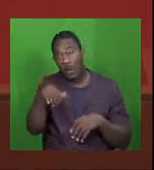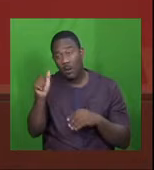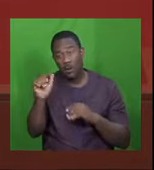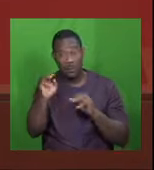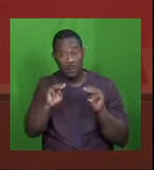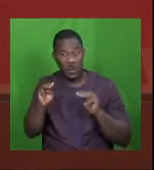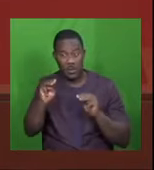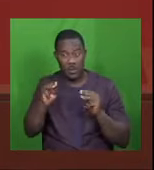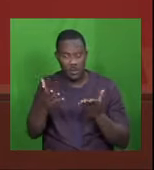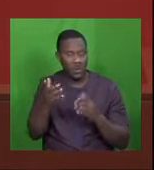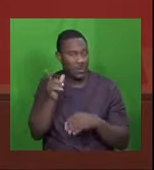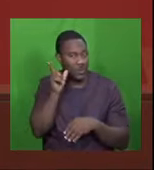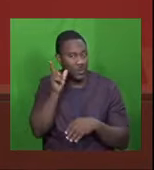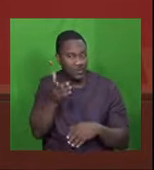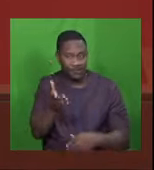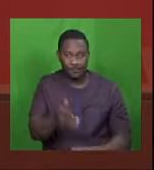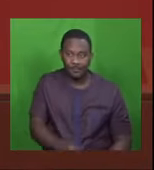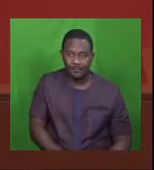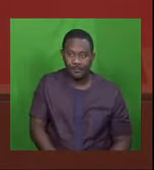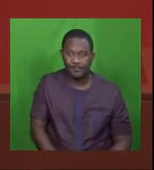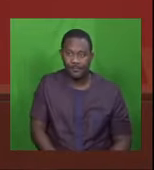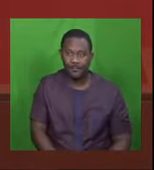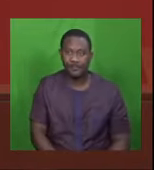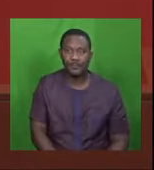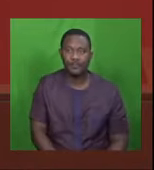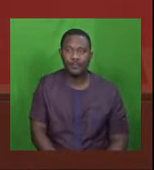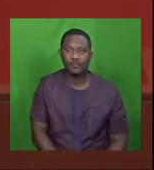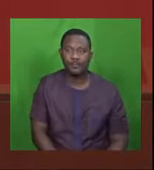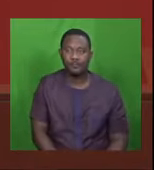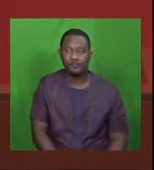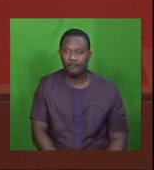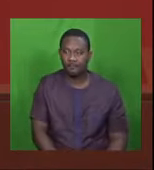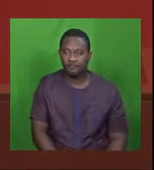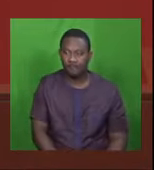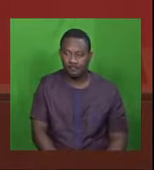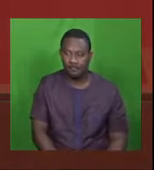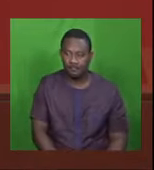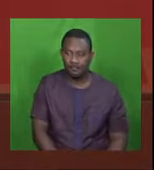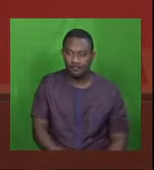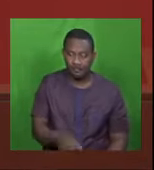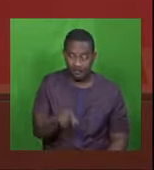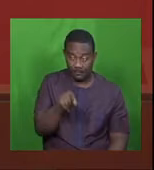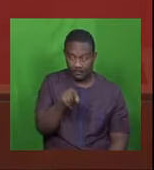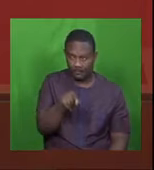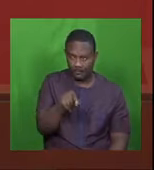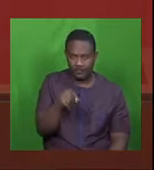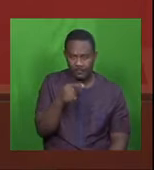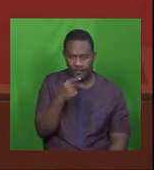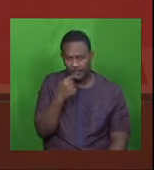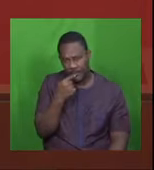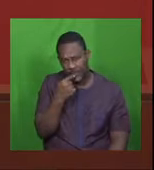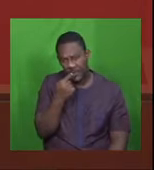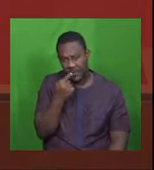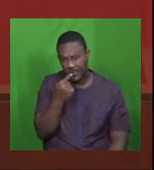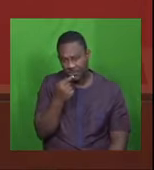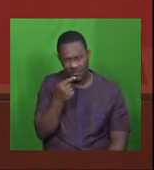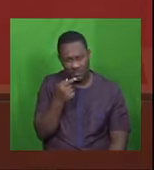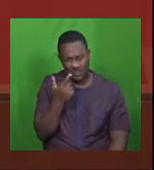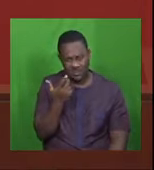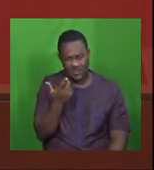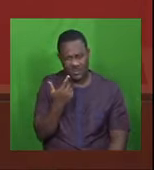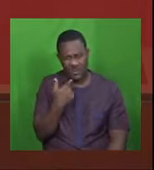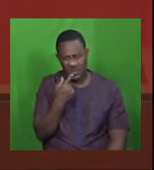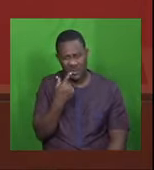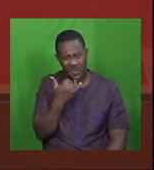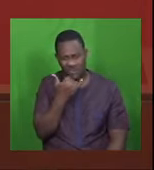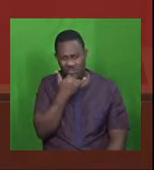I would like to listen to you. Thank you, Mr. Speaker. Mr. Speaker, the Honourable Deputy Minister made a statement which is factually incorrect, and